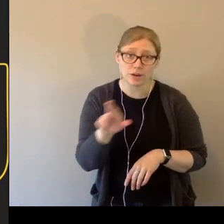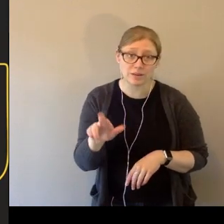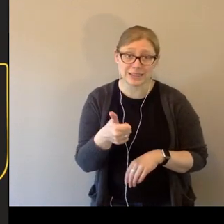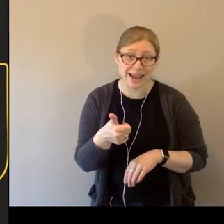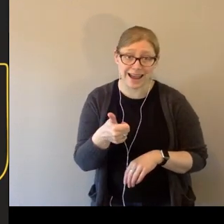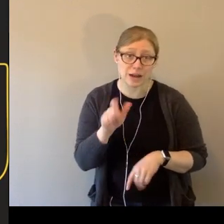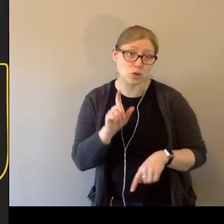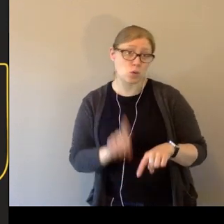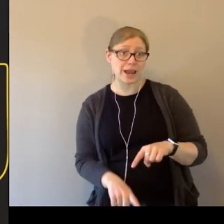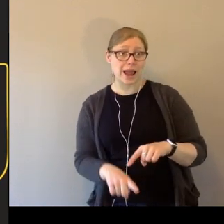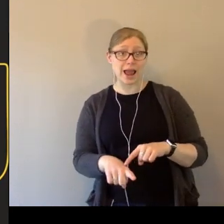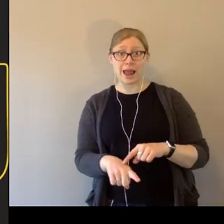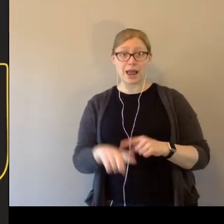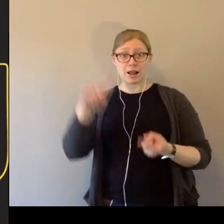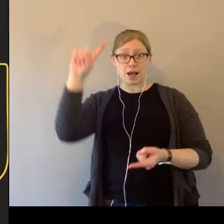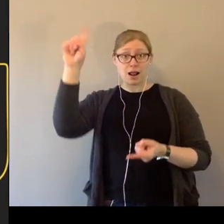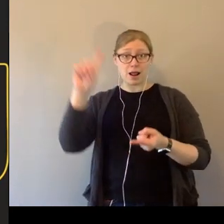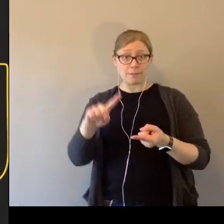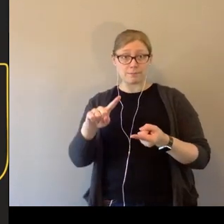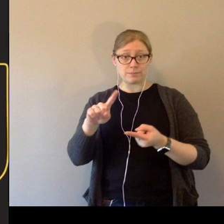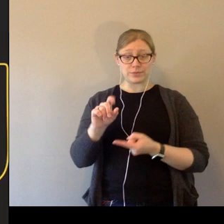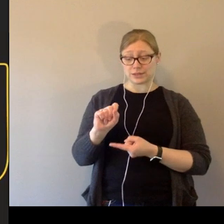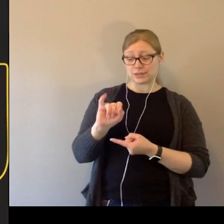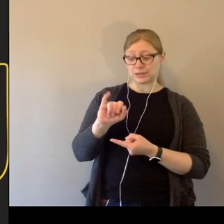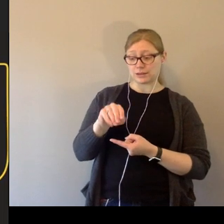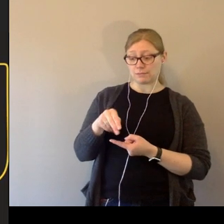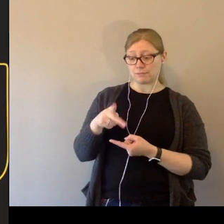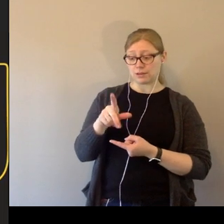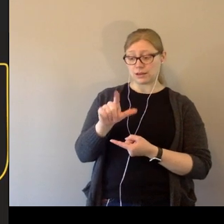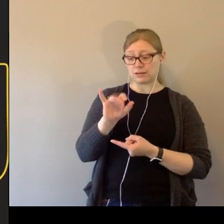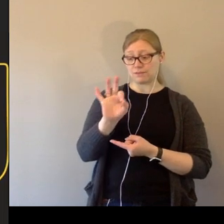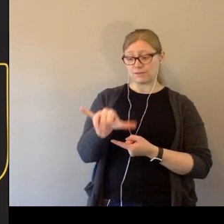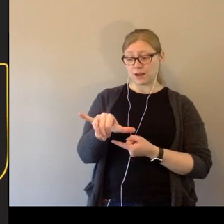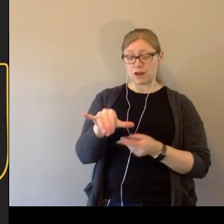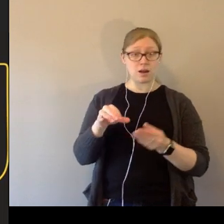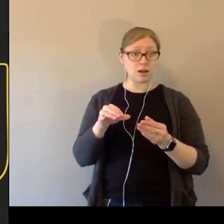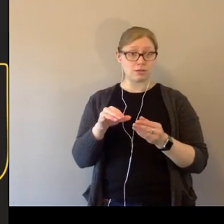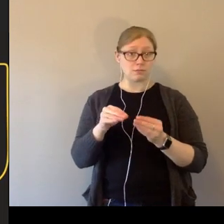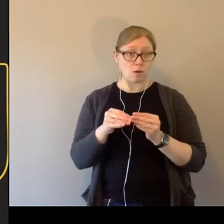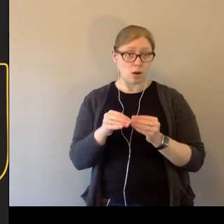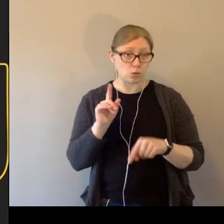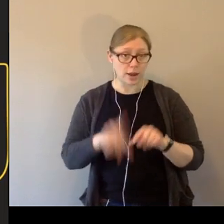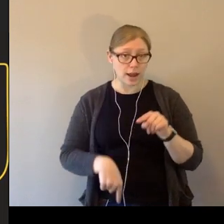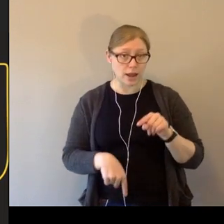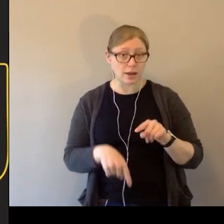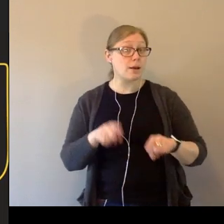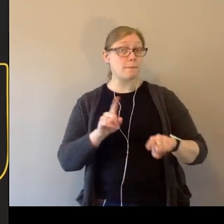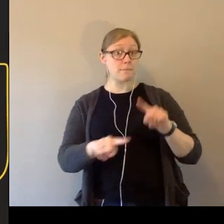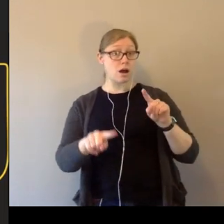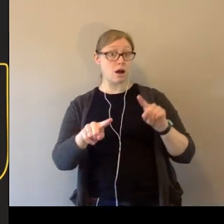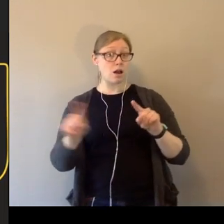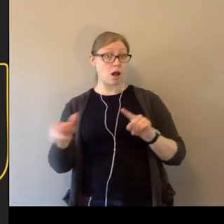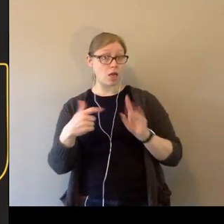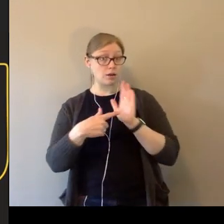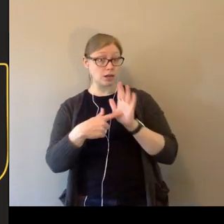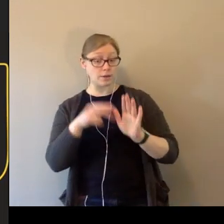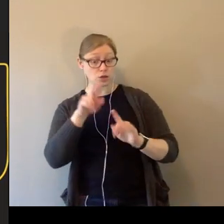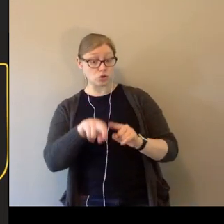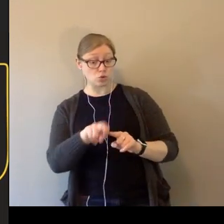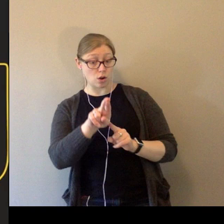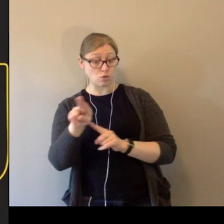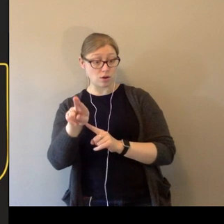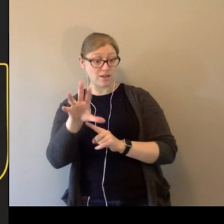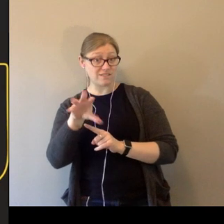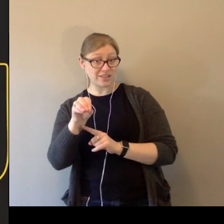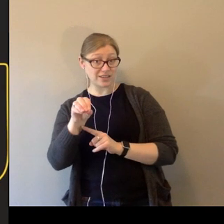there are some square roots. For example, if I were looking at the square root of 50, which I could continue to simplify. And